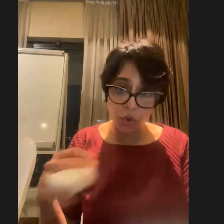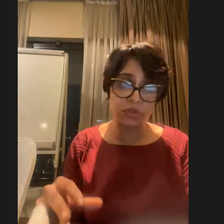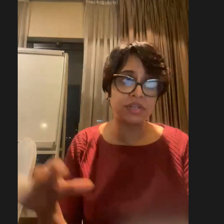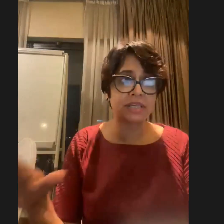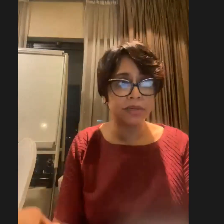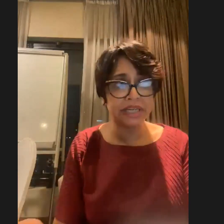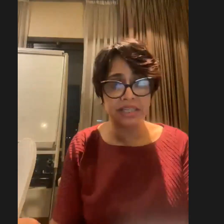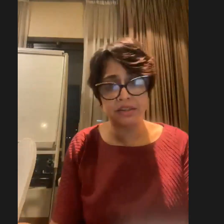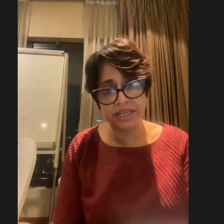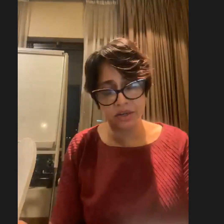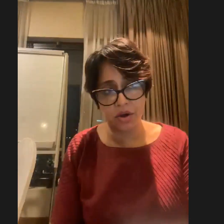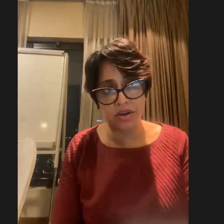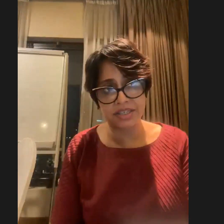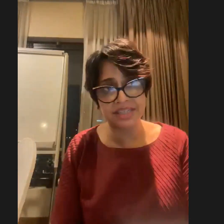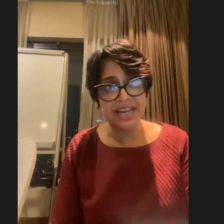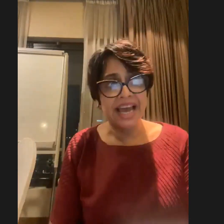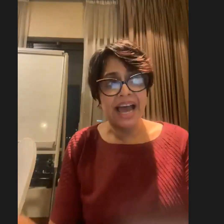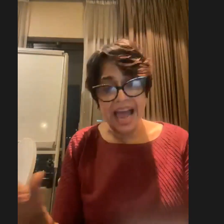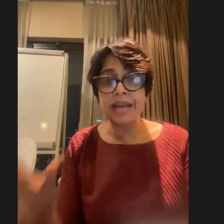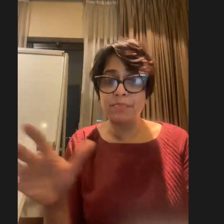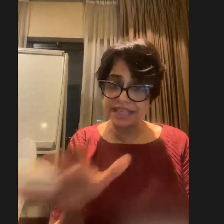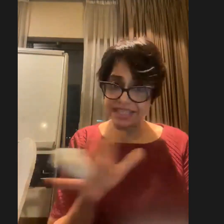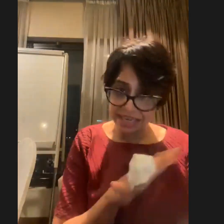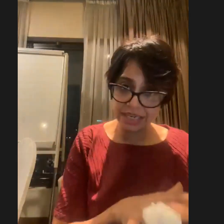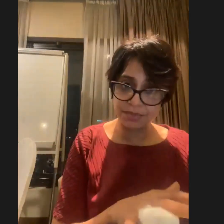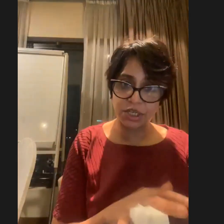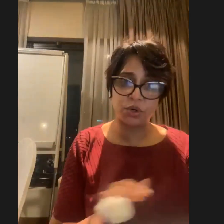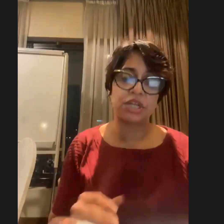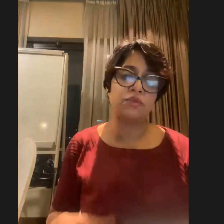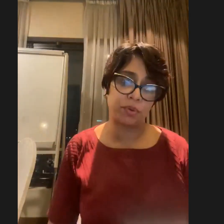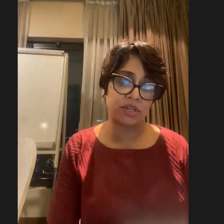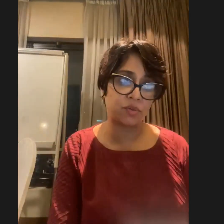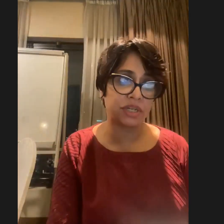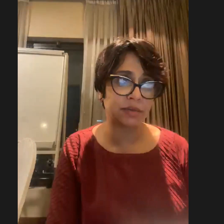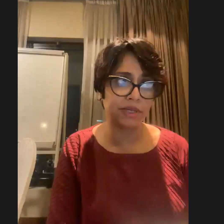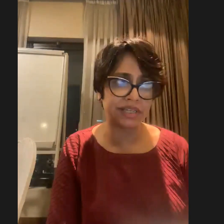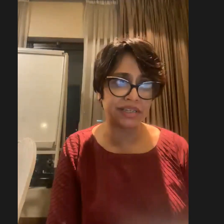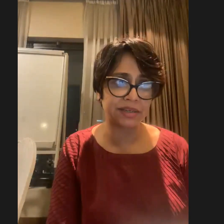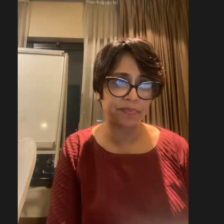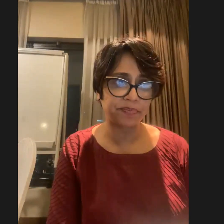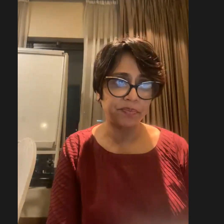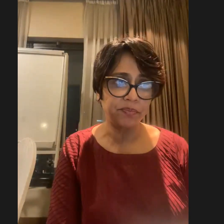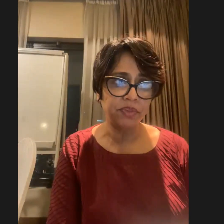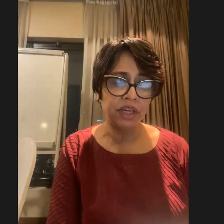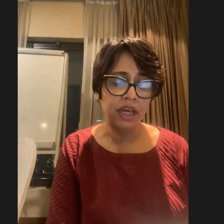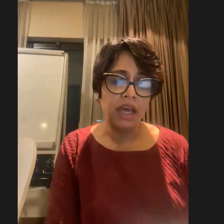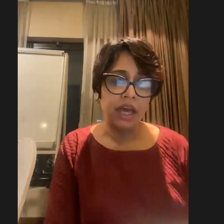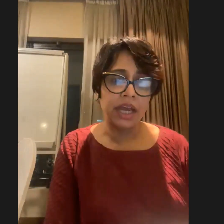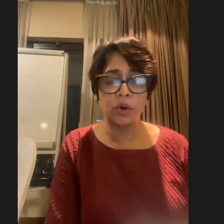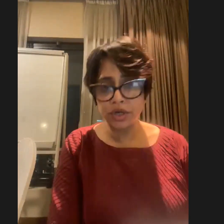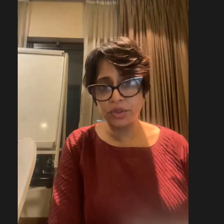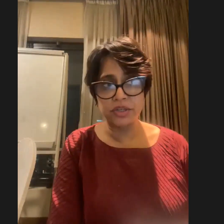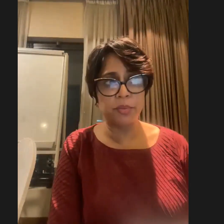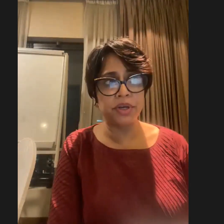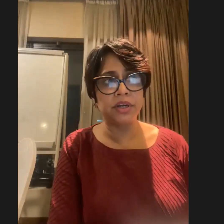cover both disability-related costs and basic income security for persons with disabilities.